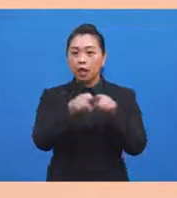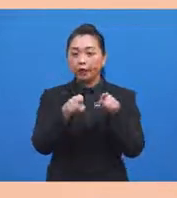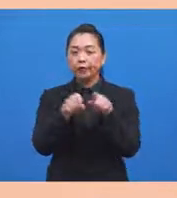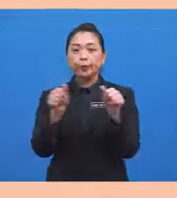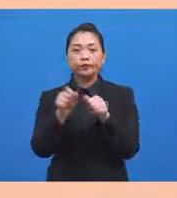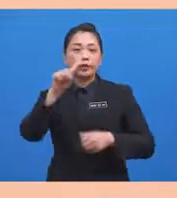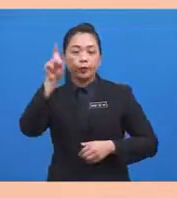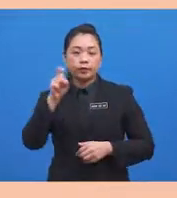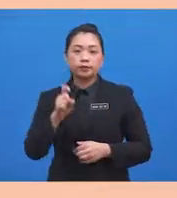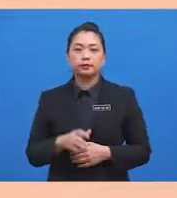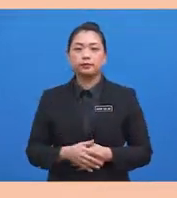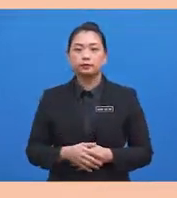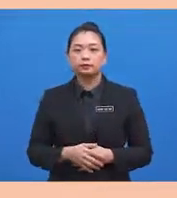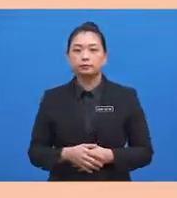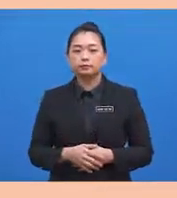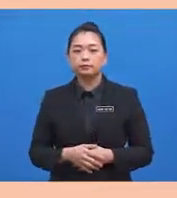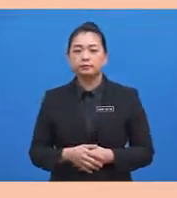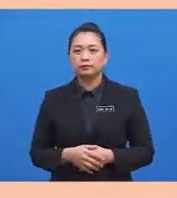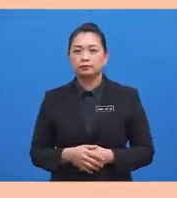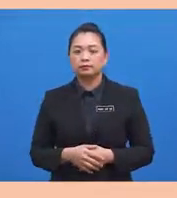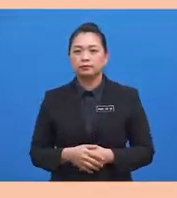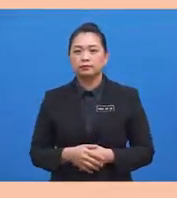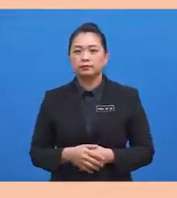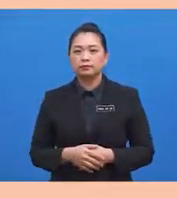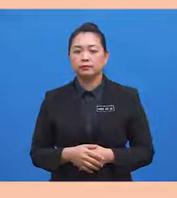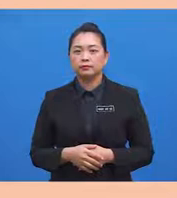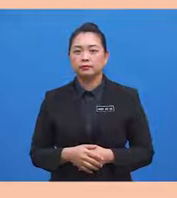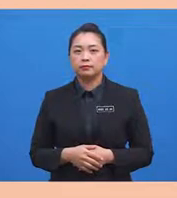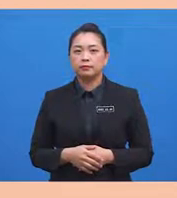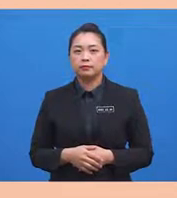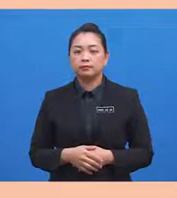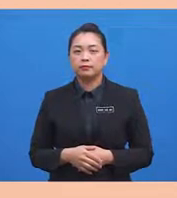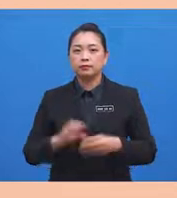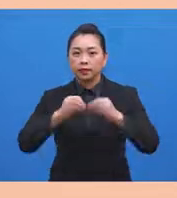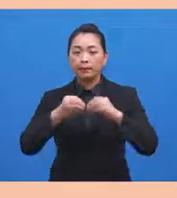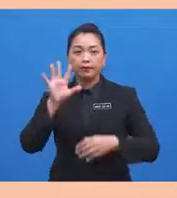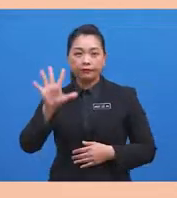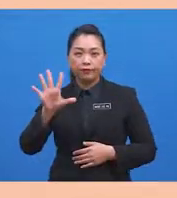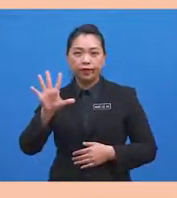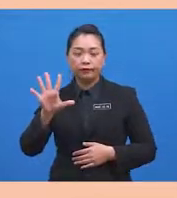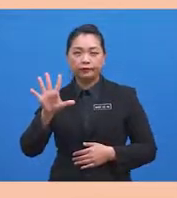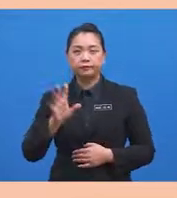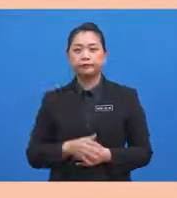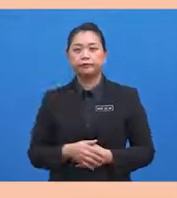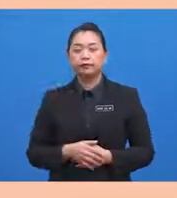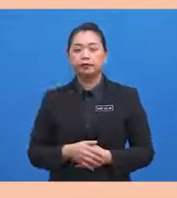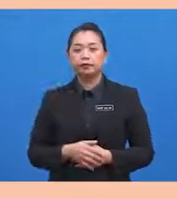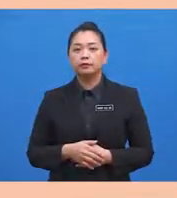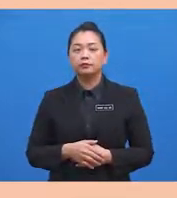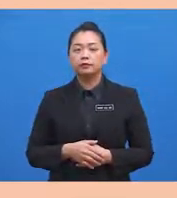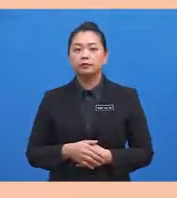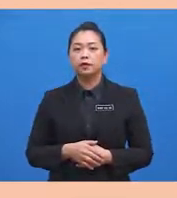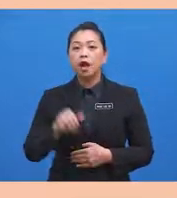question. Now, let's apply this into our question. Number 5. Let's reread number